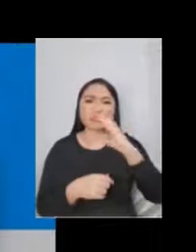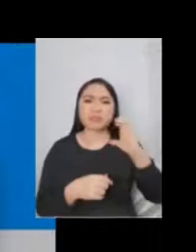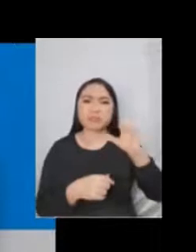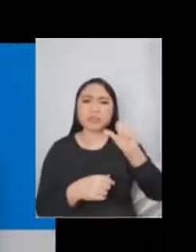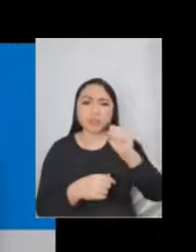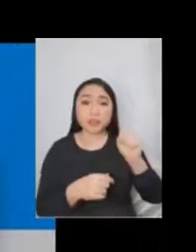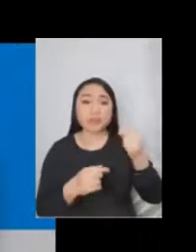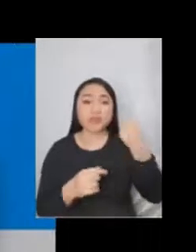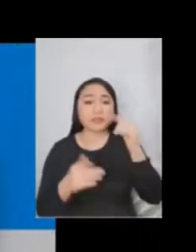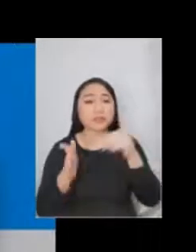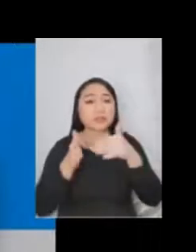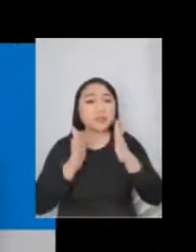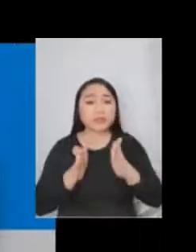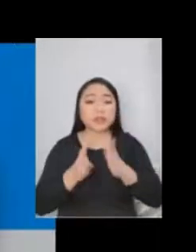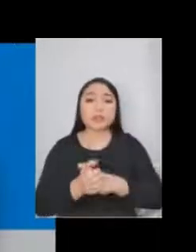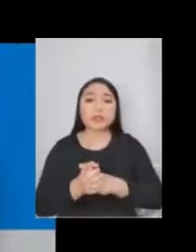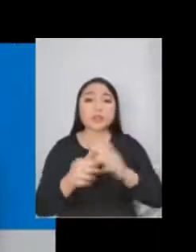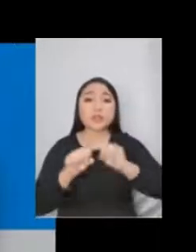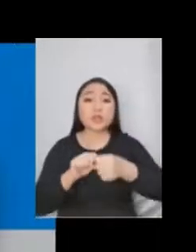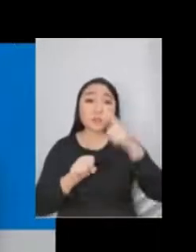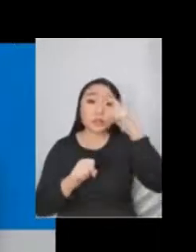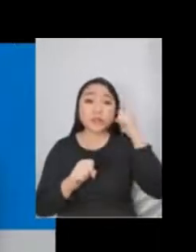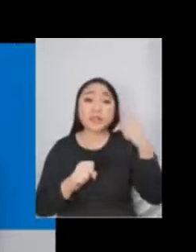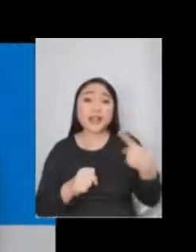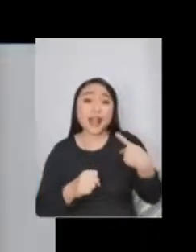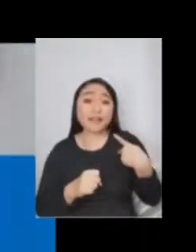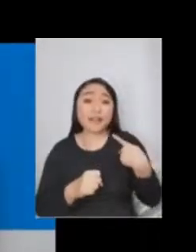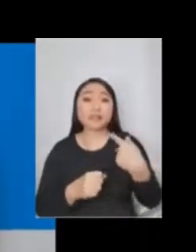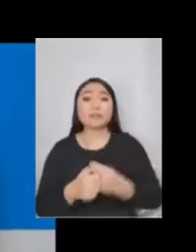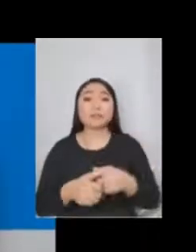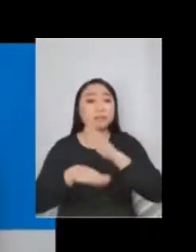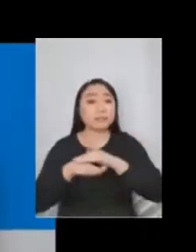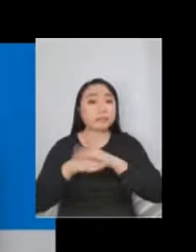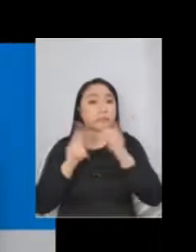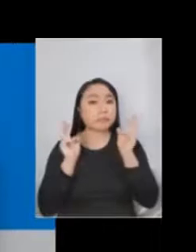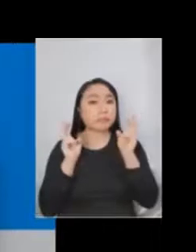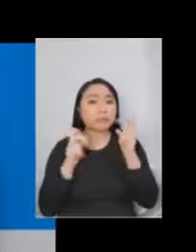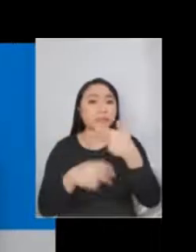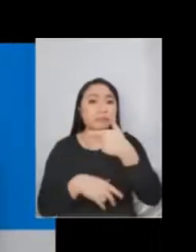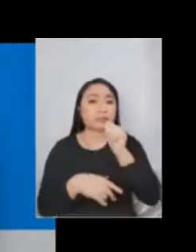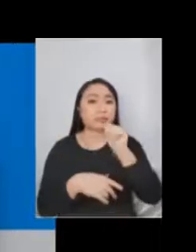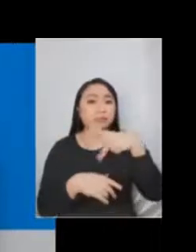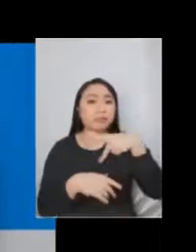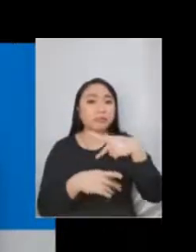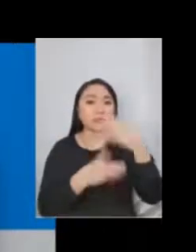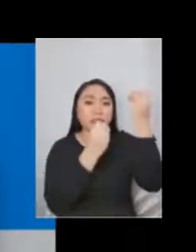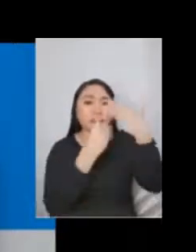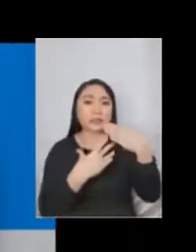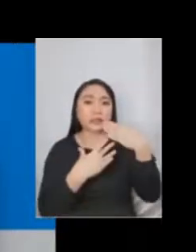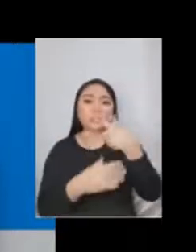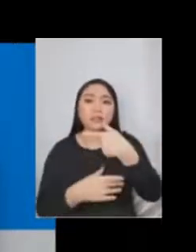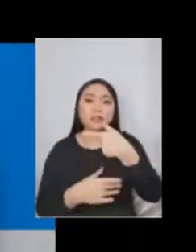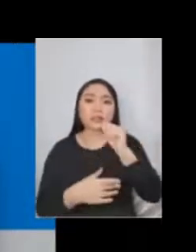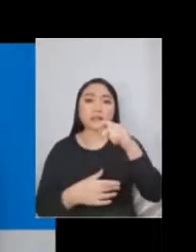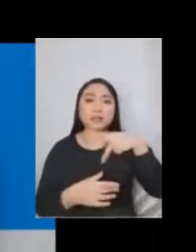especially sa ating mga estudyante. So, kaya dahil dito, nagkakaroon po tayo ng gap or tinatawag